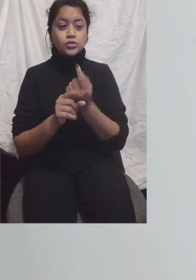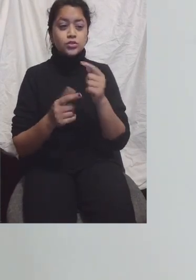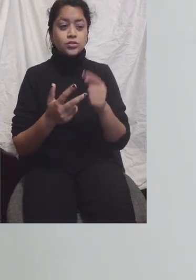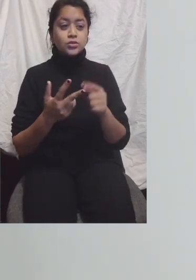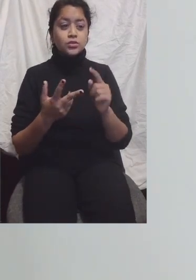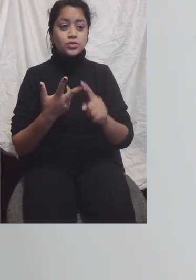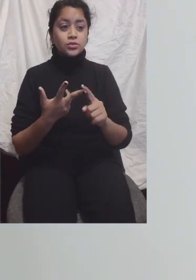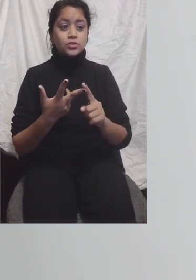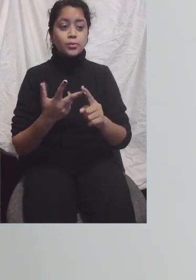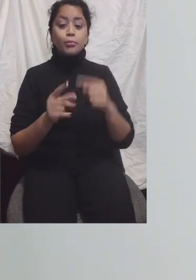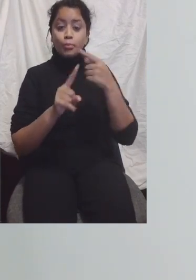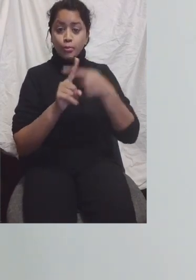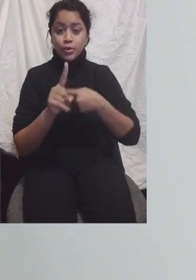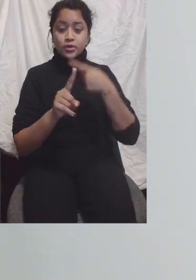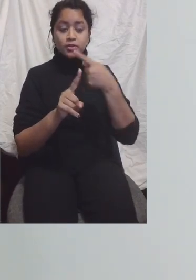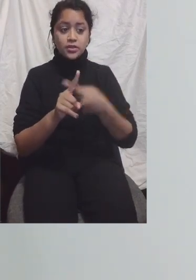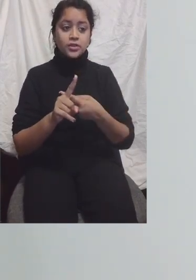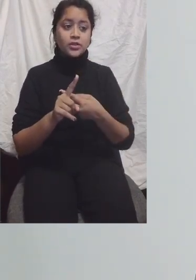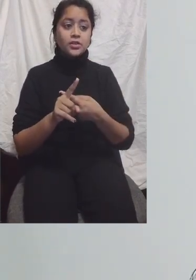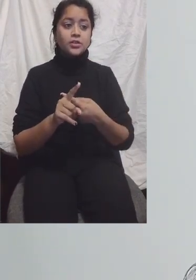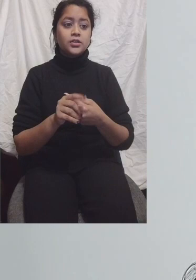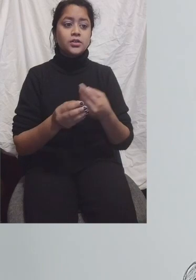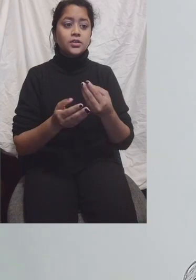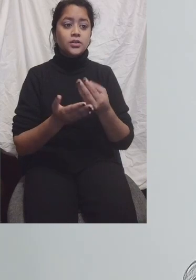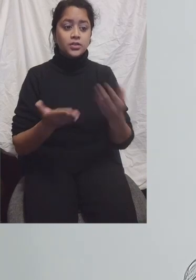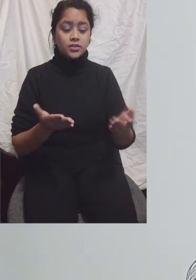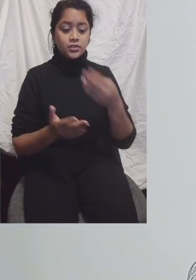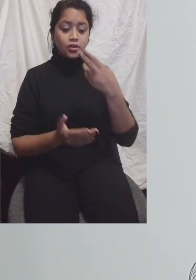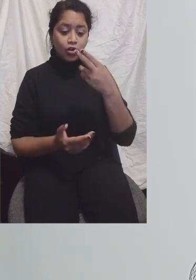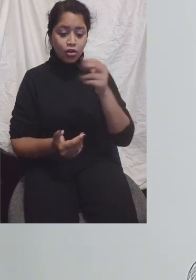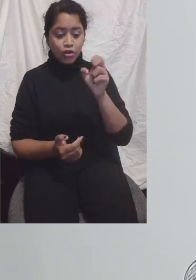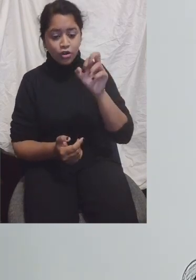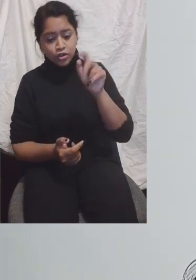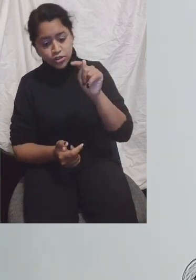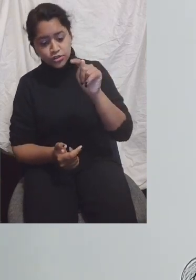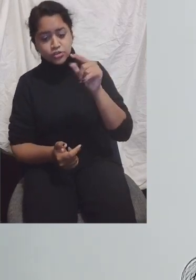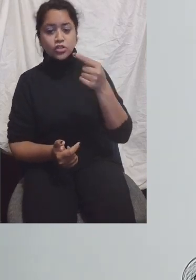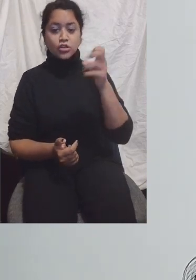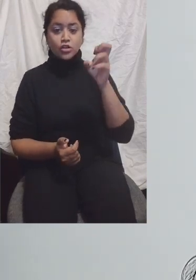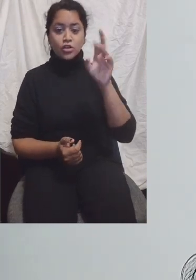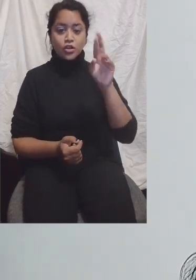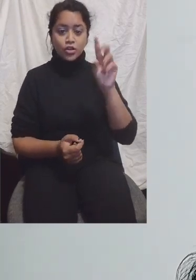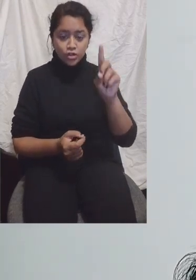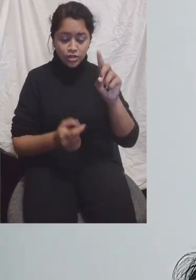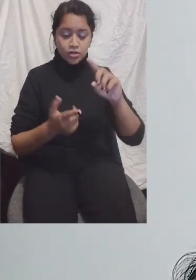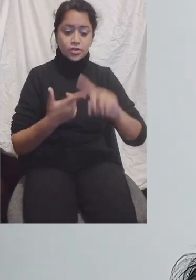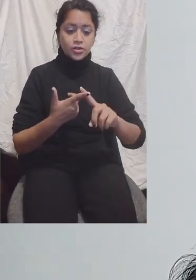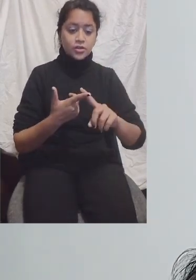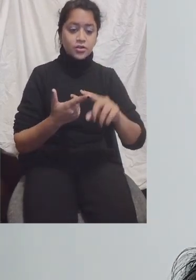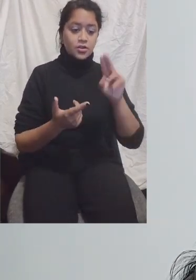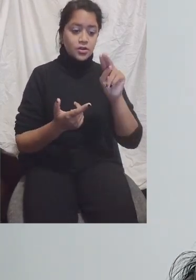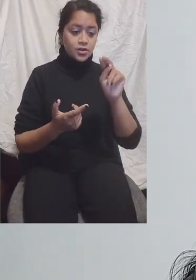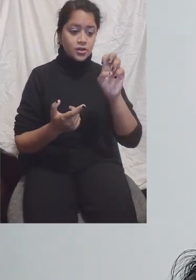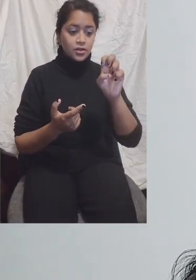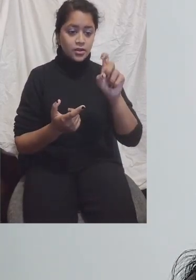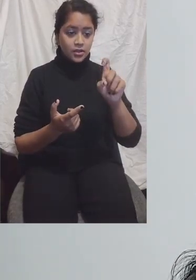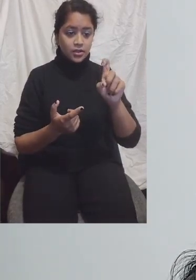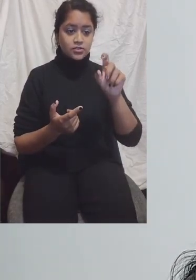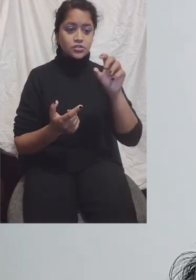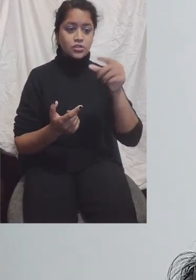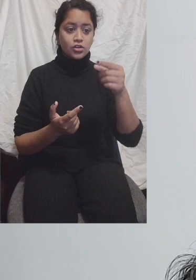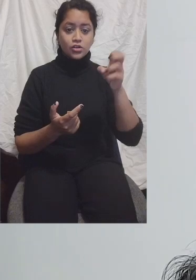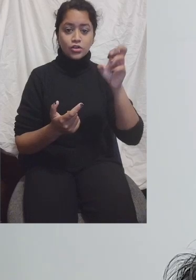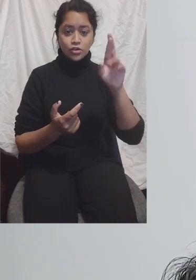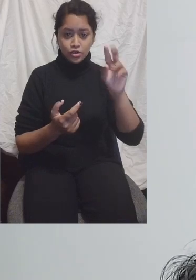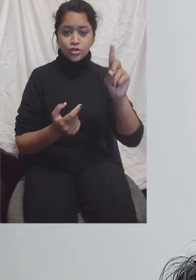dog food or puppy food going, or kitten food, as well as starting their monthly preventatives,